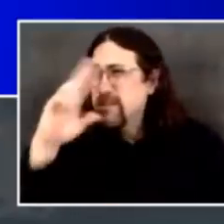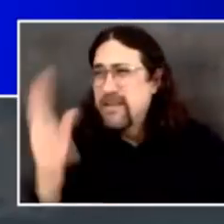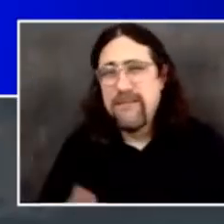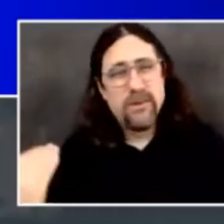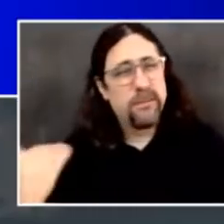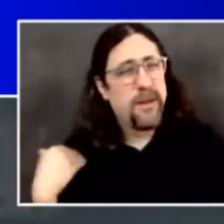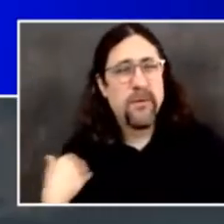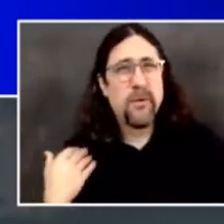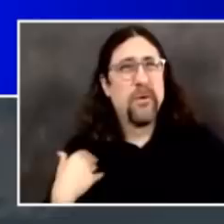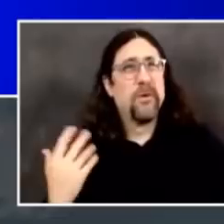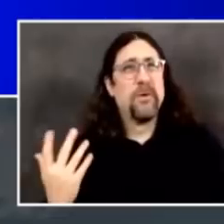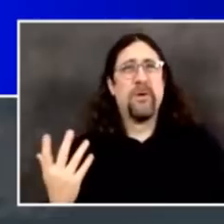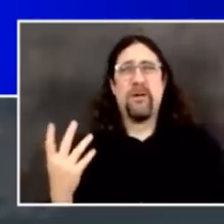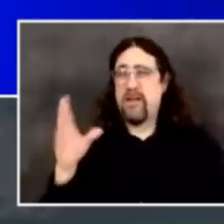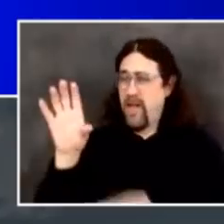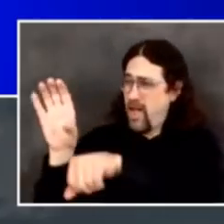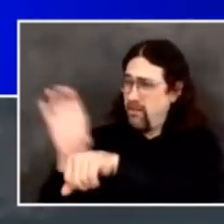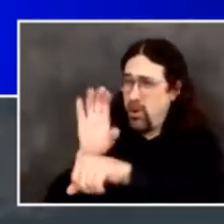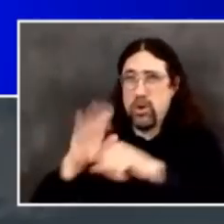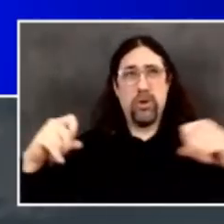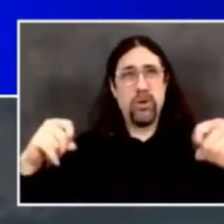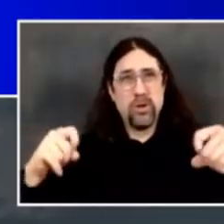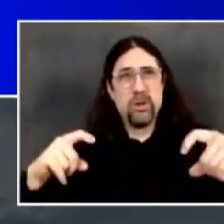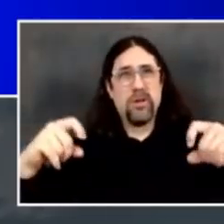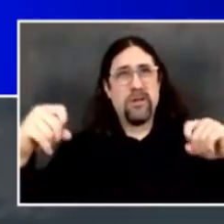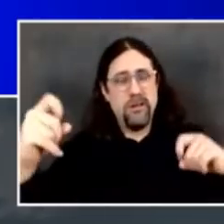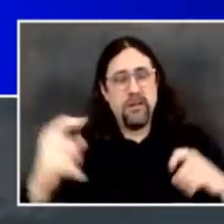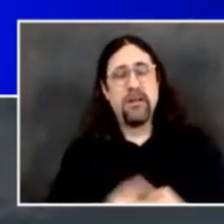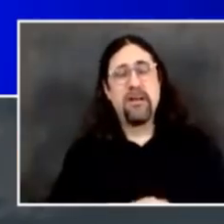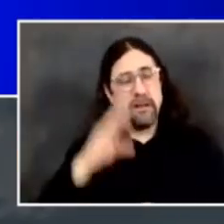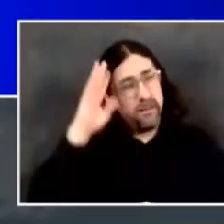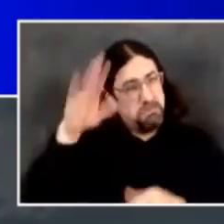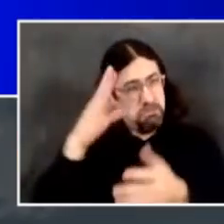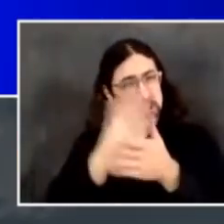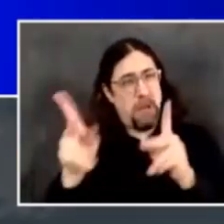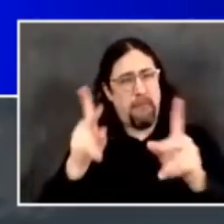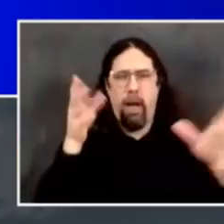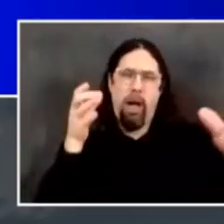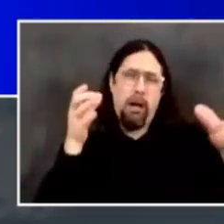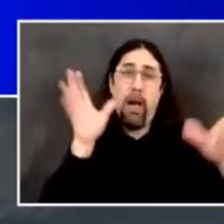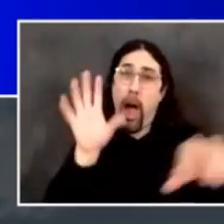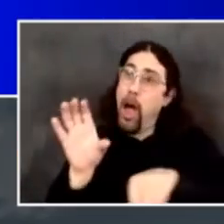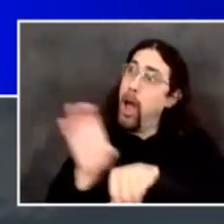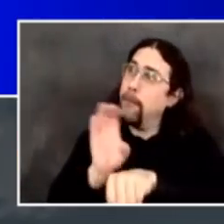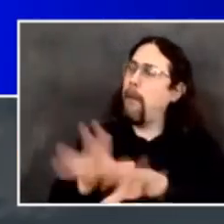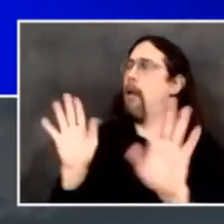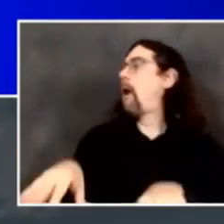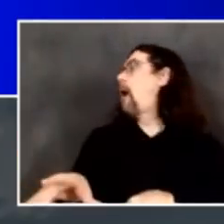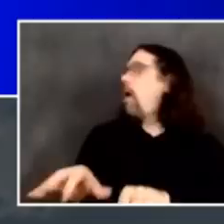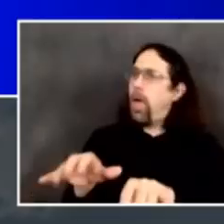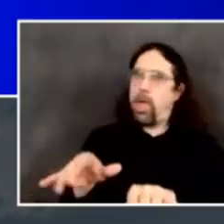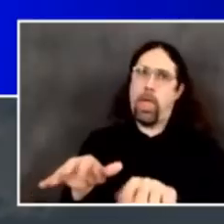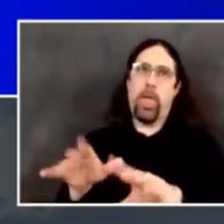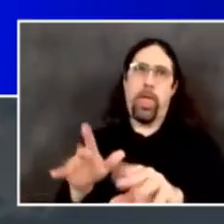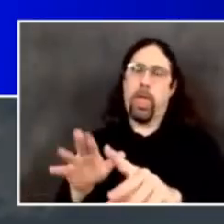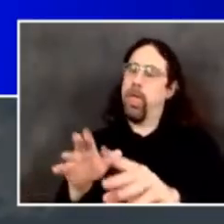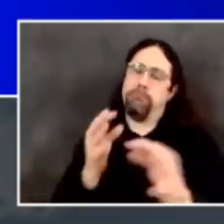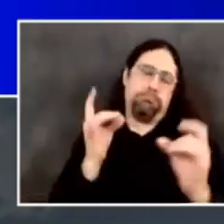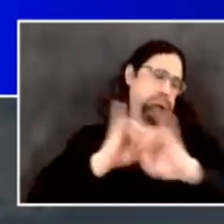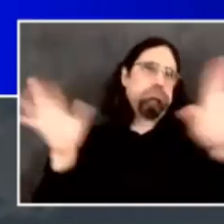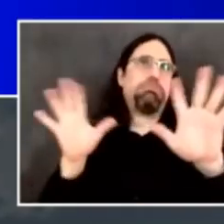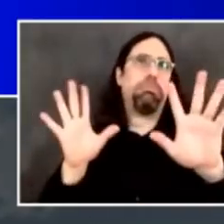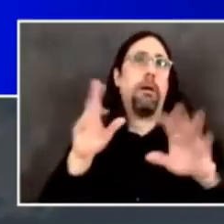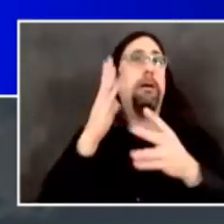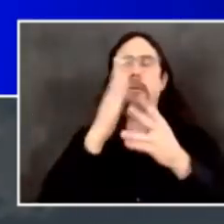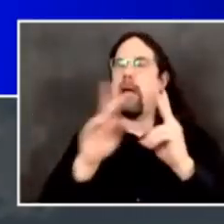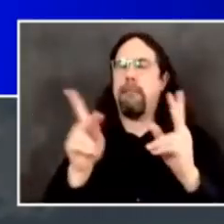don't. Well, in the middle of this crisis, something good happened, despite the pain,